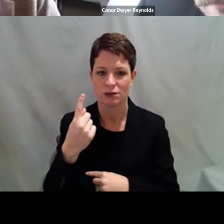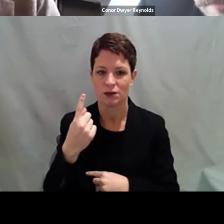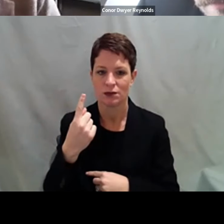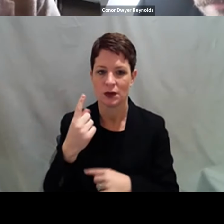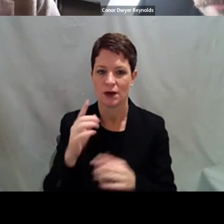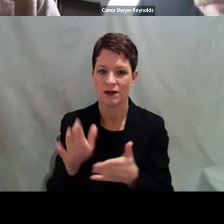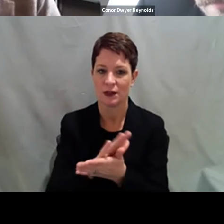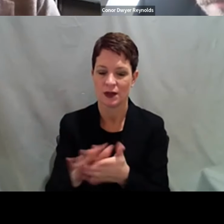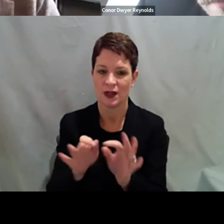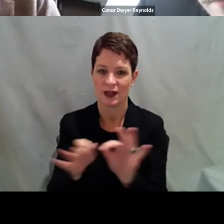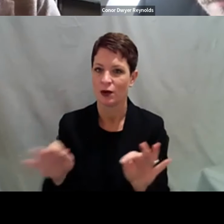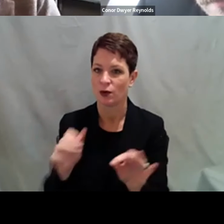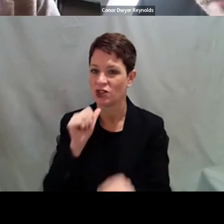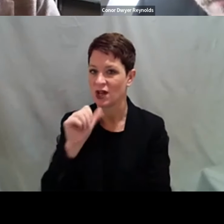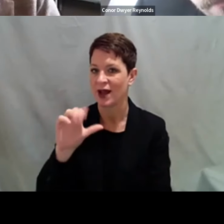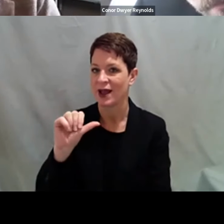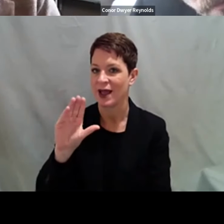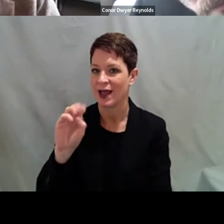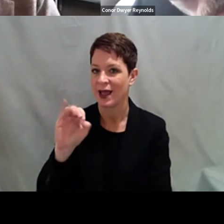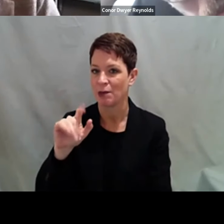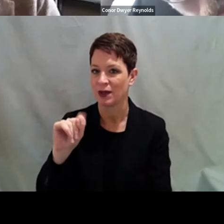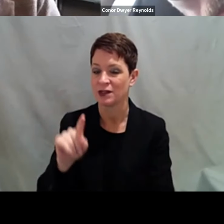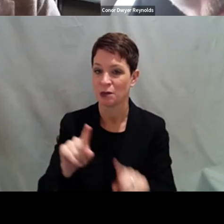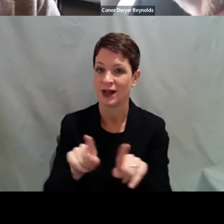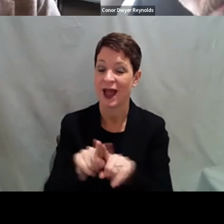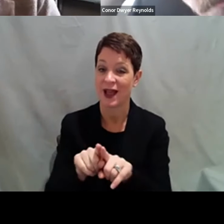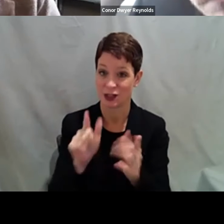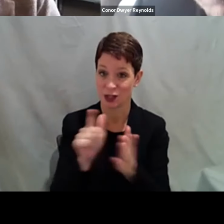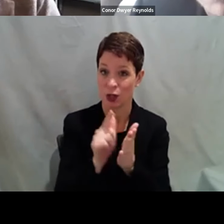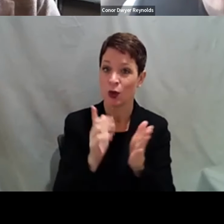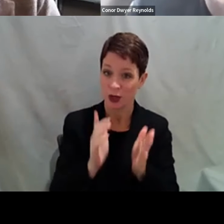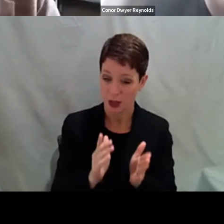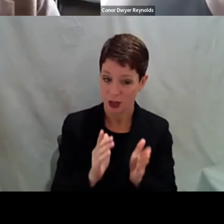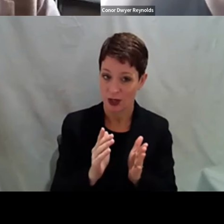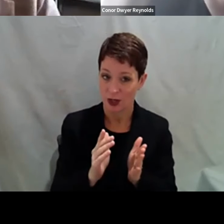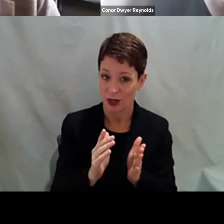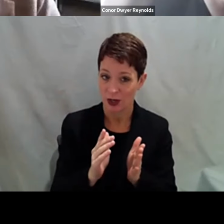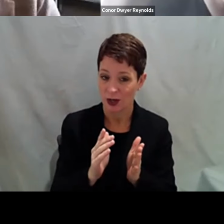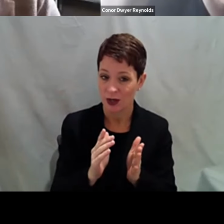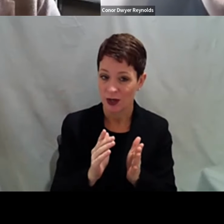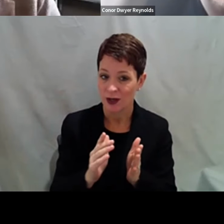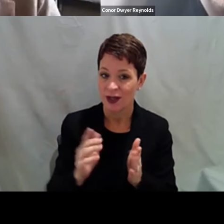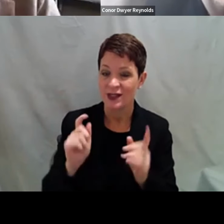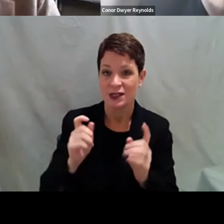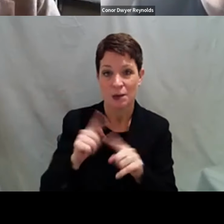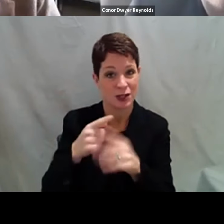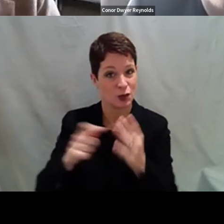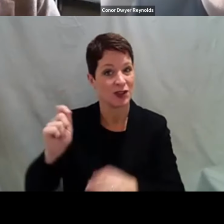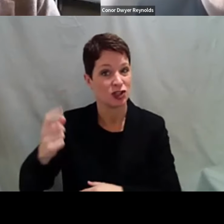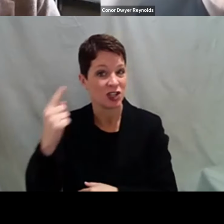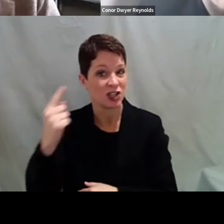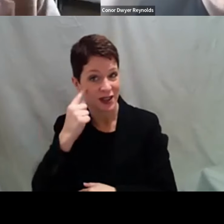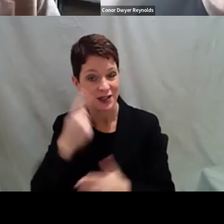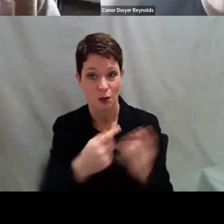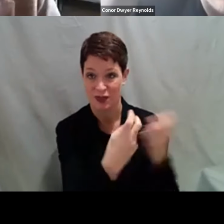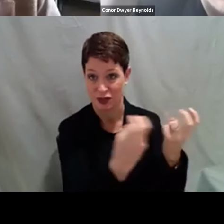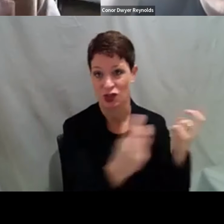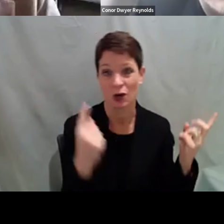language that is not ableist. However, as a litigating attorney, your case also rests on what the judge thinks and what the jury